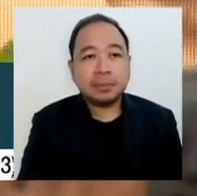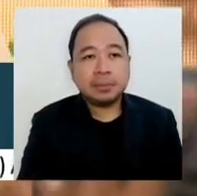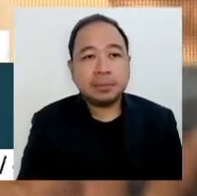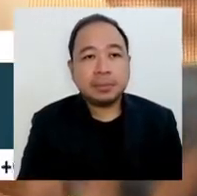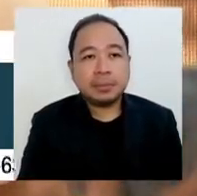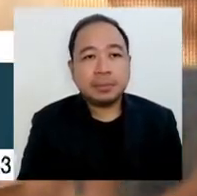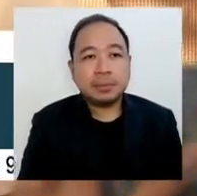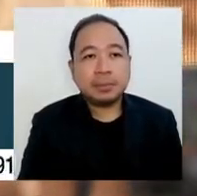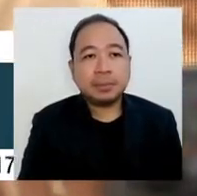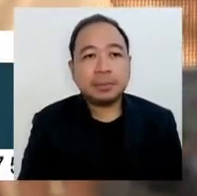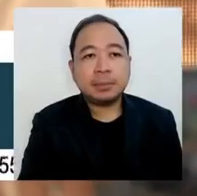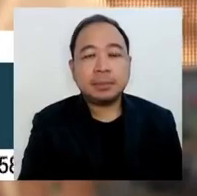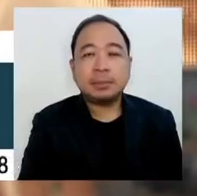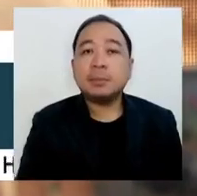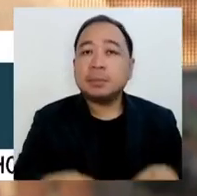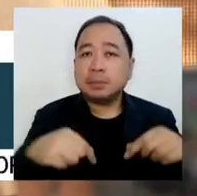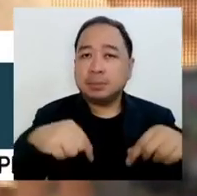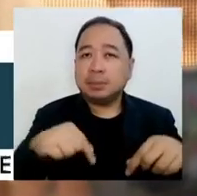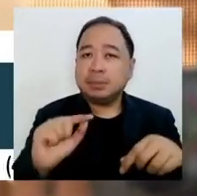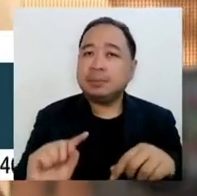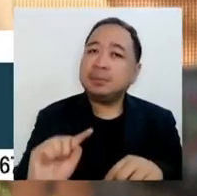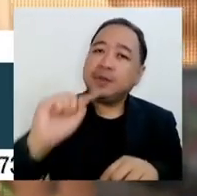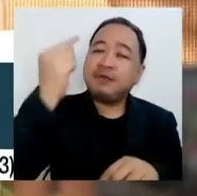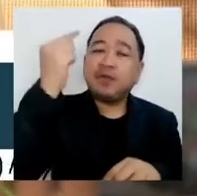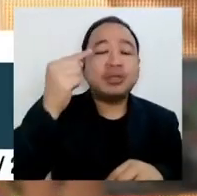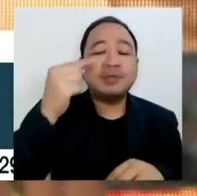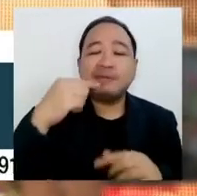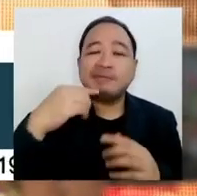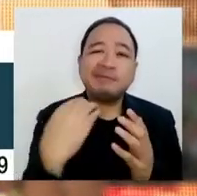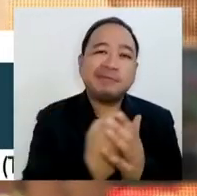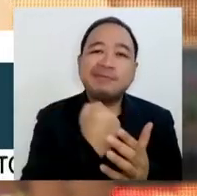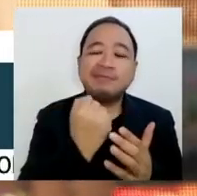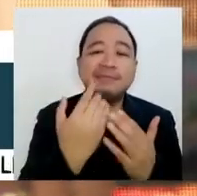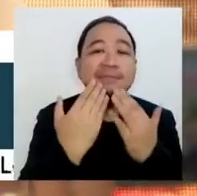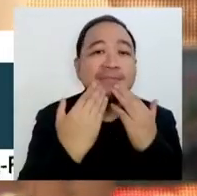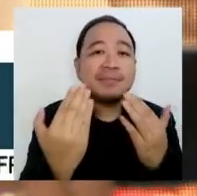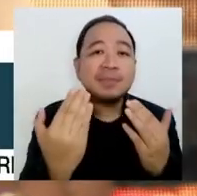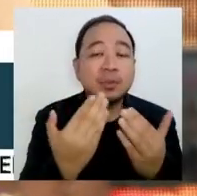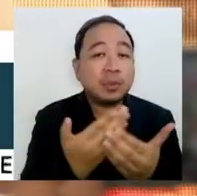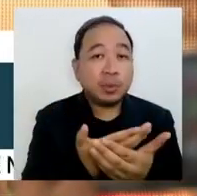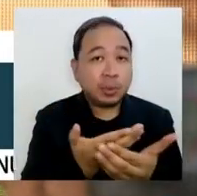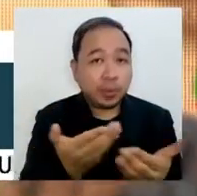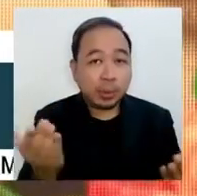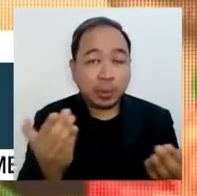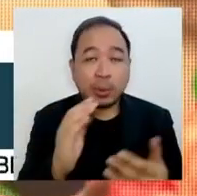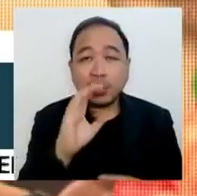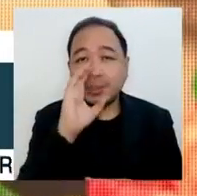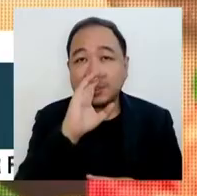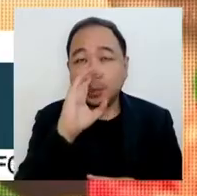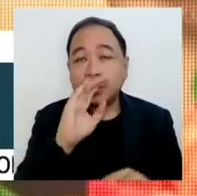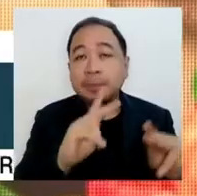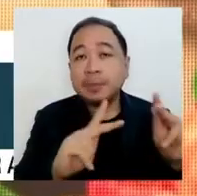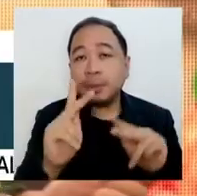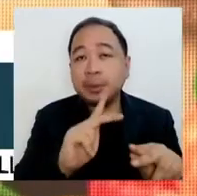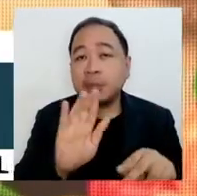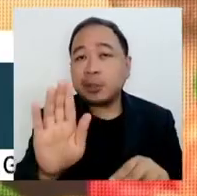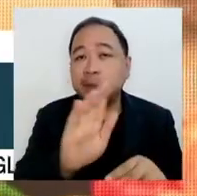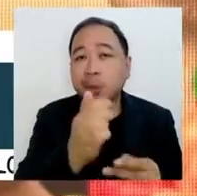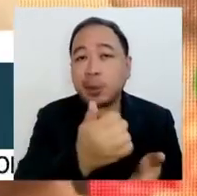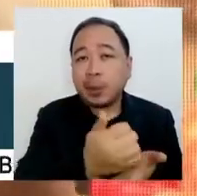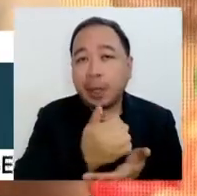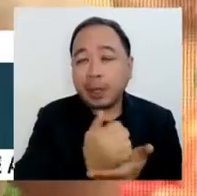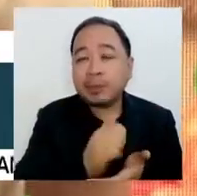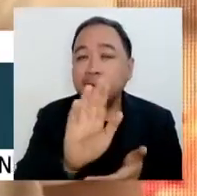Ito na ang pinakauna kong pagkakataon na magpasalamat sa lahat ng Cebuano sa inyong tulong, sa inyong